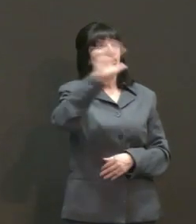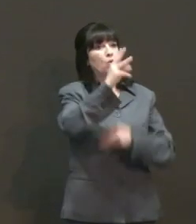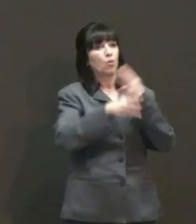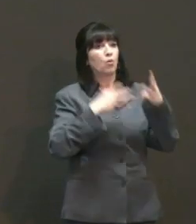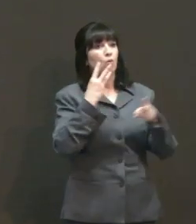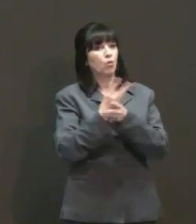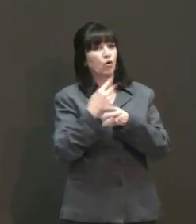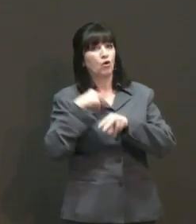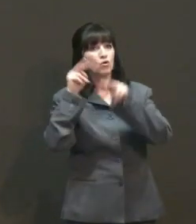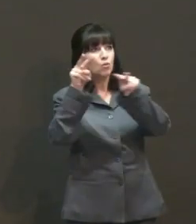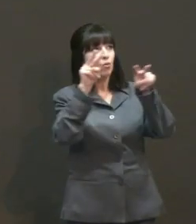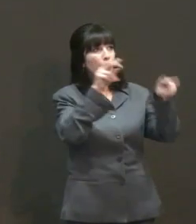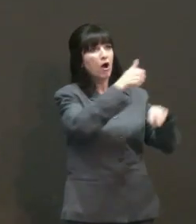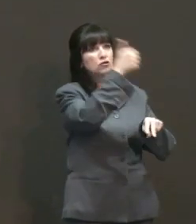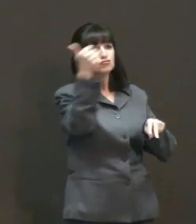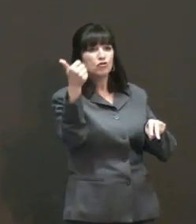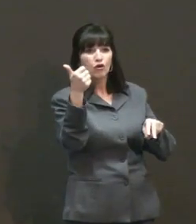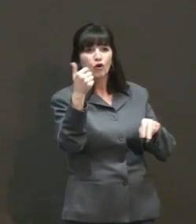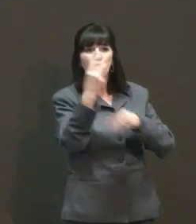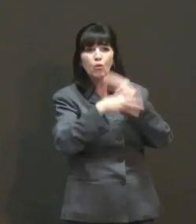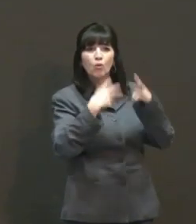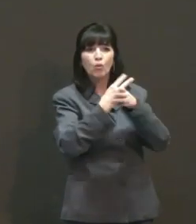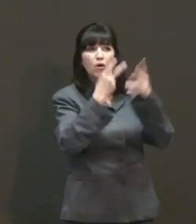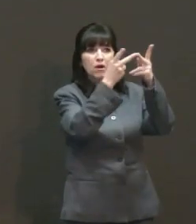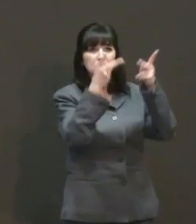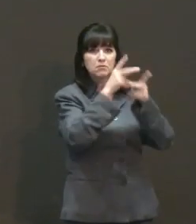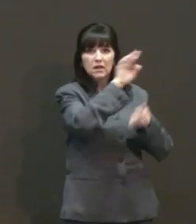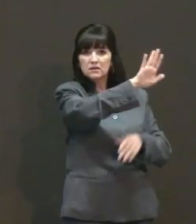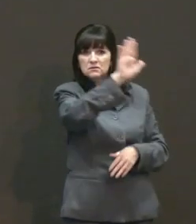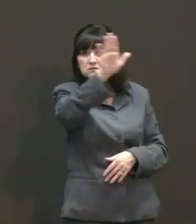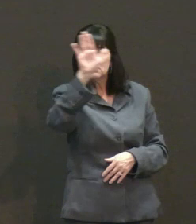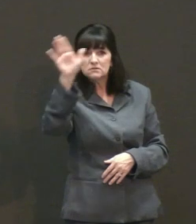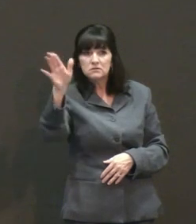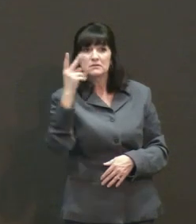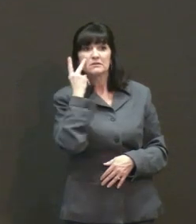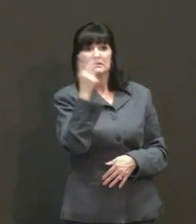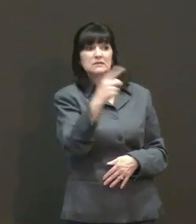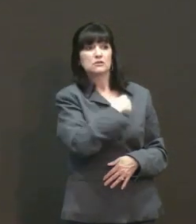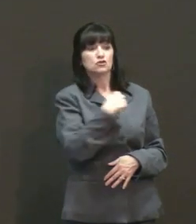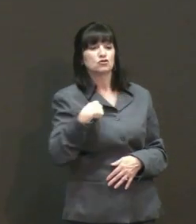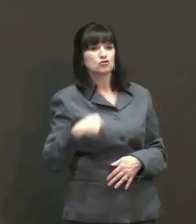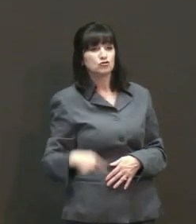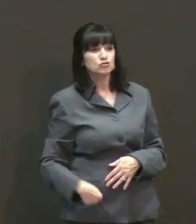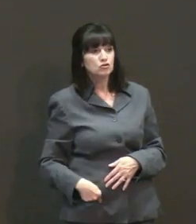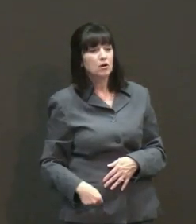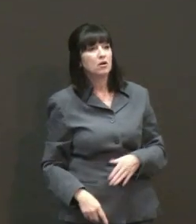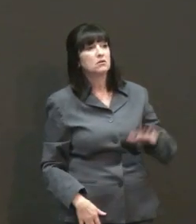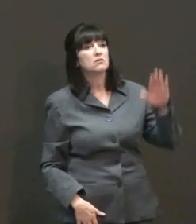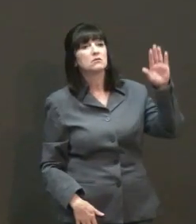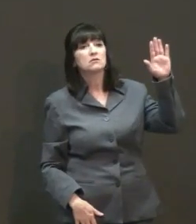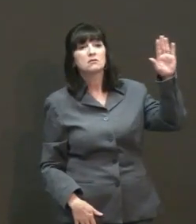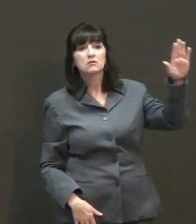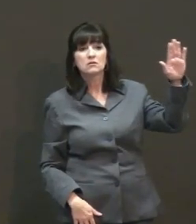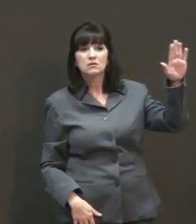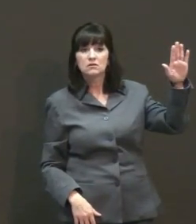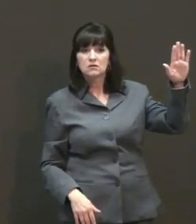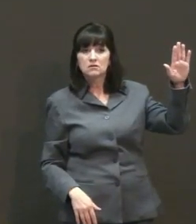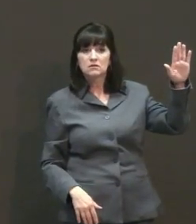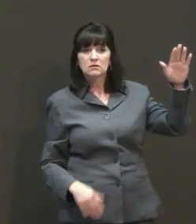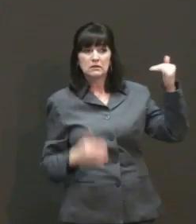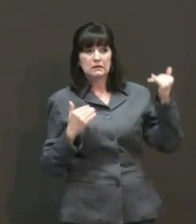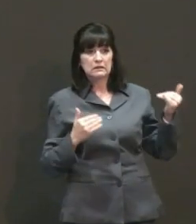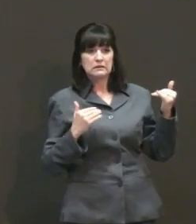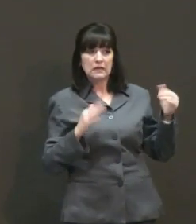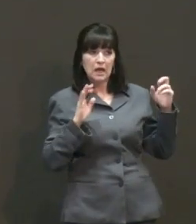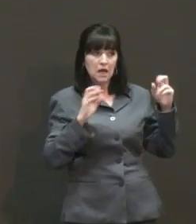Obviously, we've seen, and you're seeing today, the reaction of China with respect to their going to back to